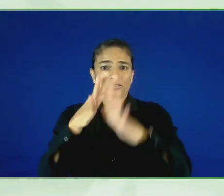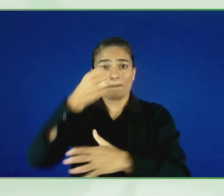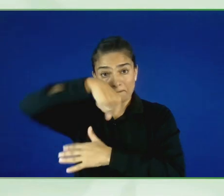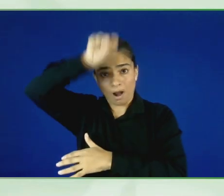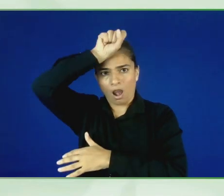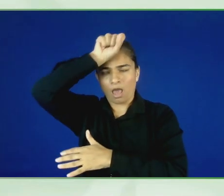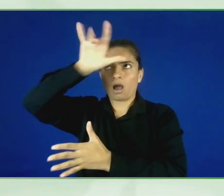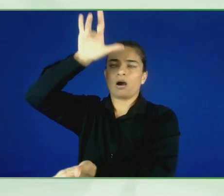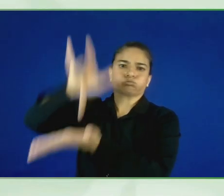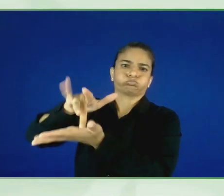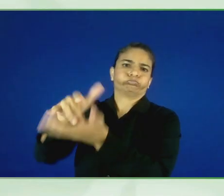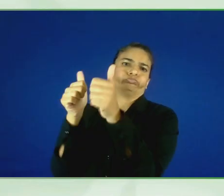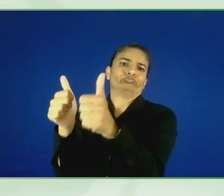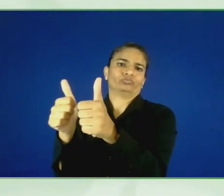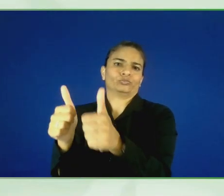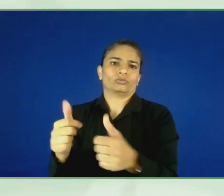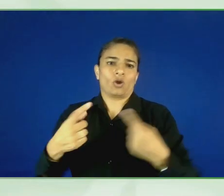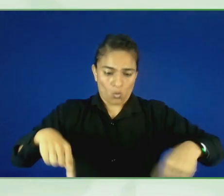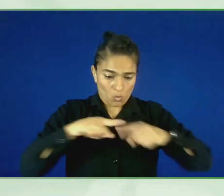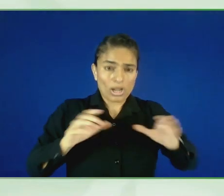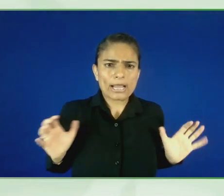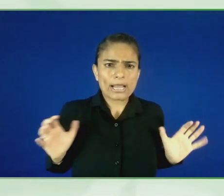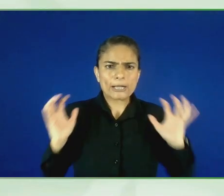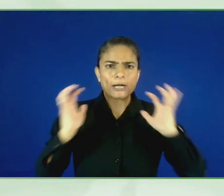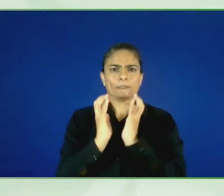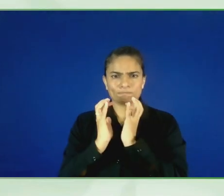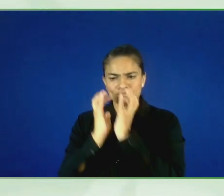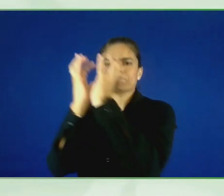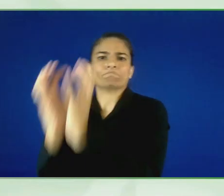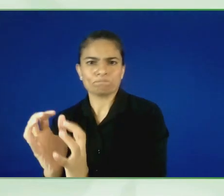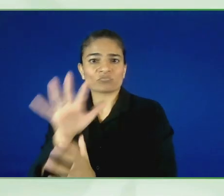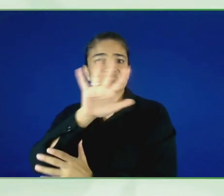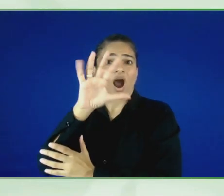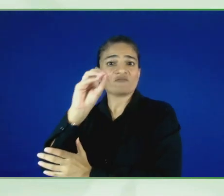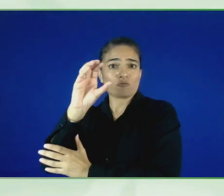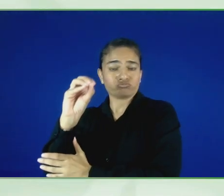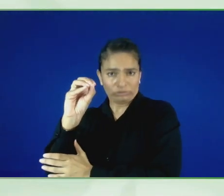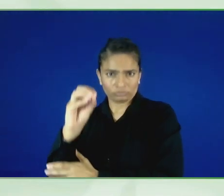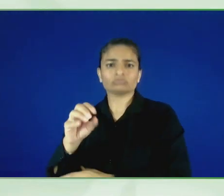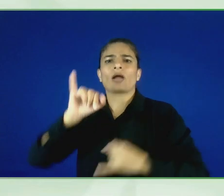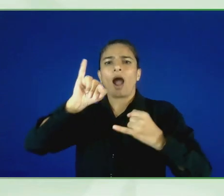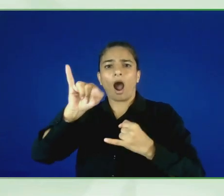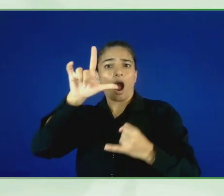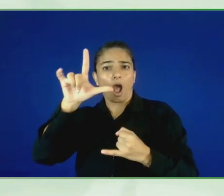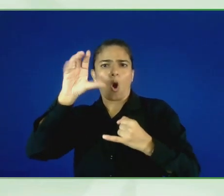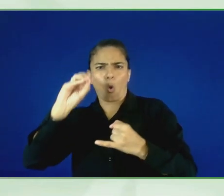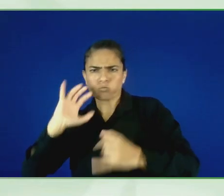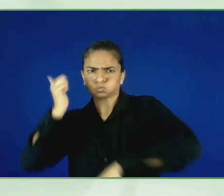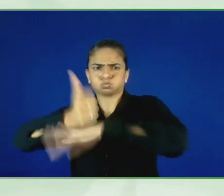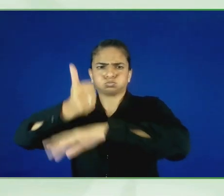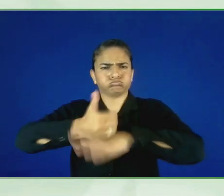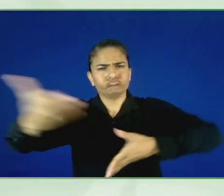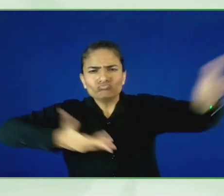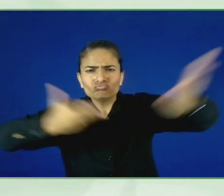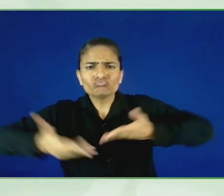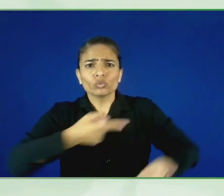there. Everyone is invited. Please get back to me personally or on the Zero Project app, or even on our website, myAbility.org,